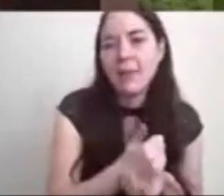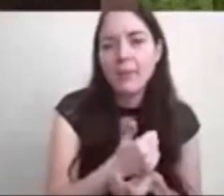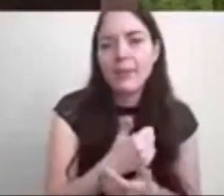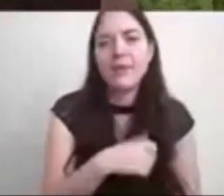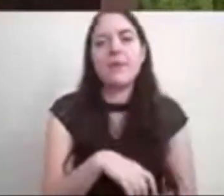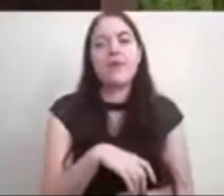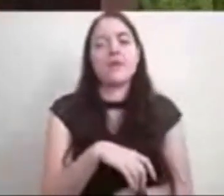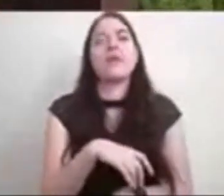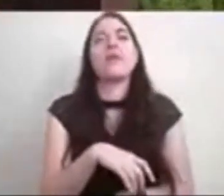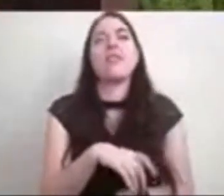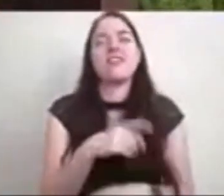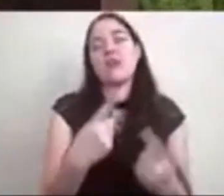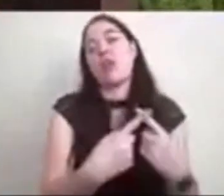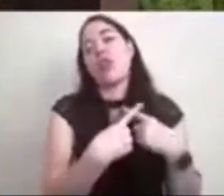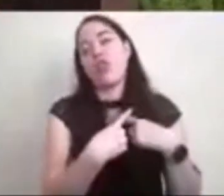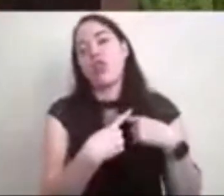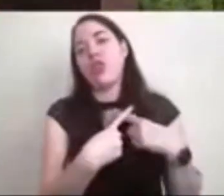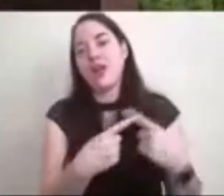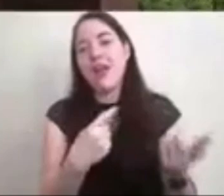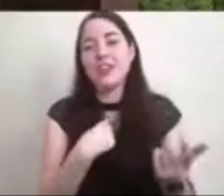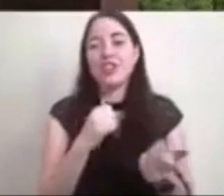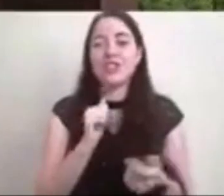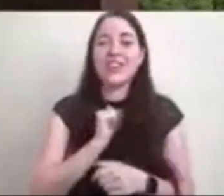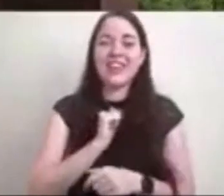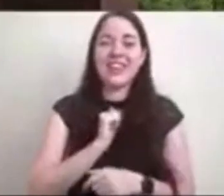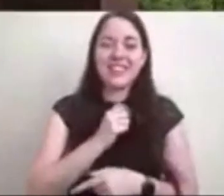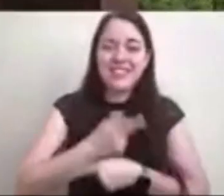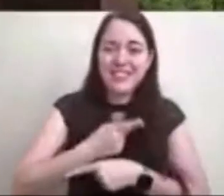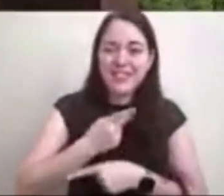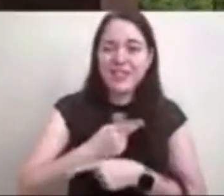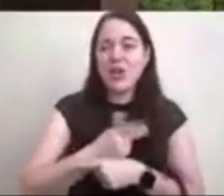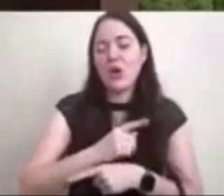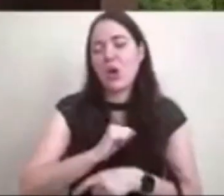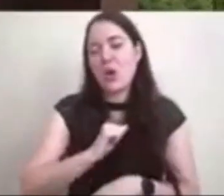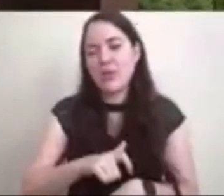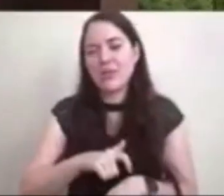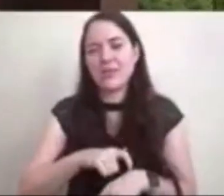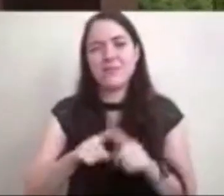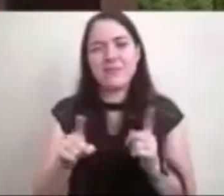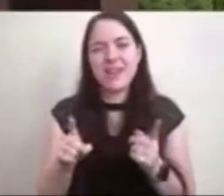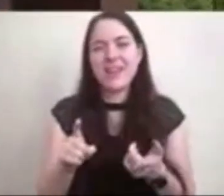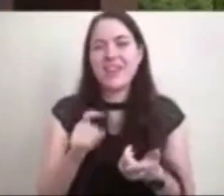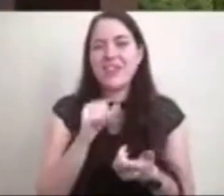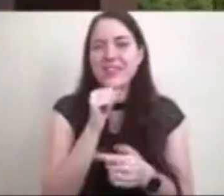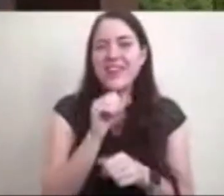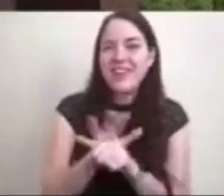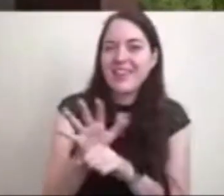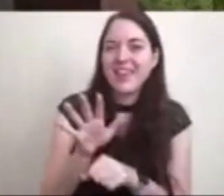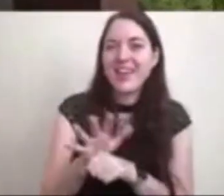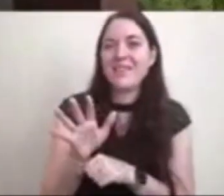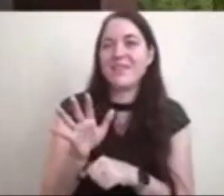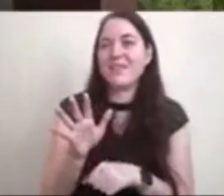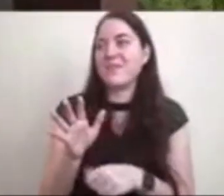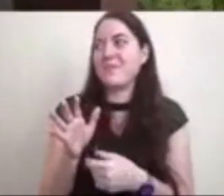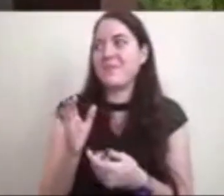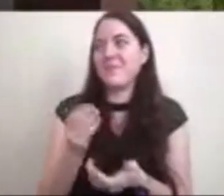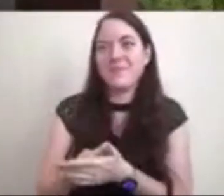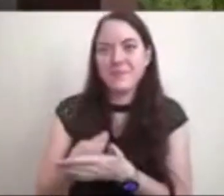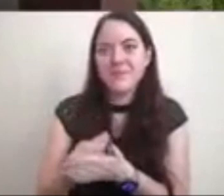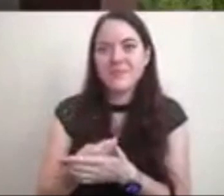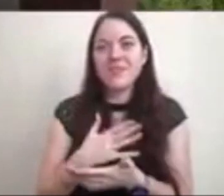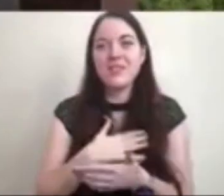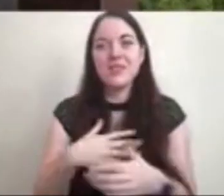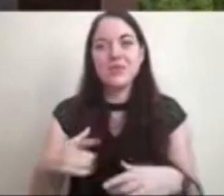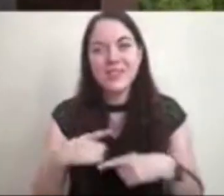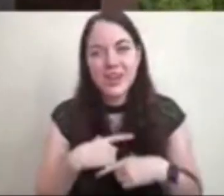I should take care of myself and my own interests, that there isn't enough pie, that my retirement and my health care is